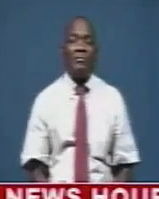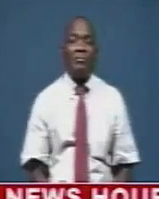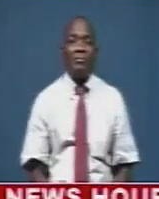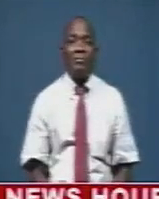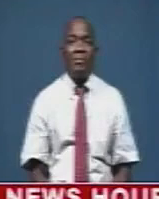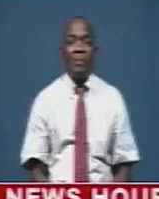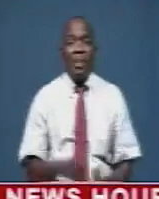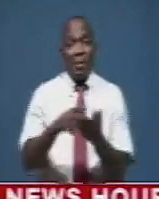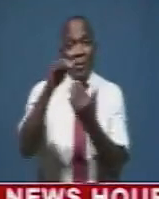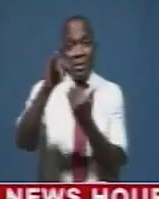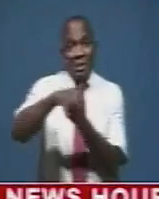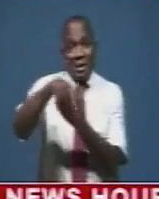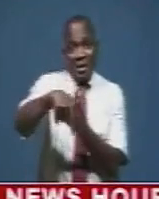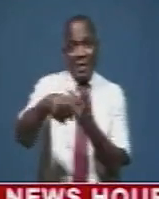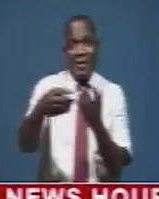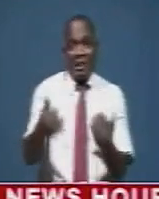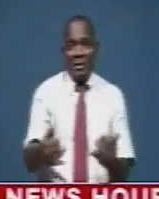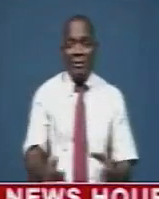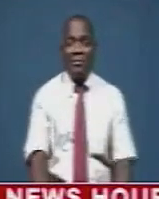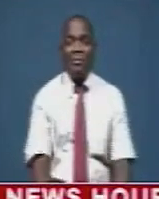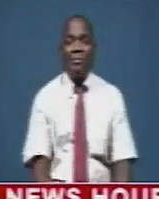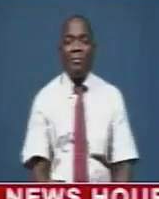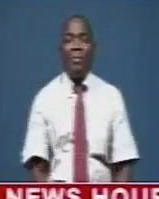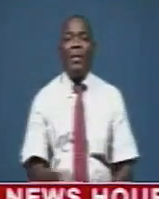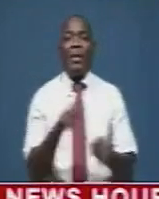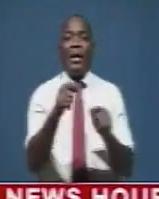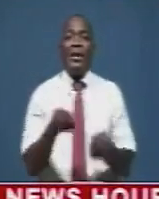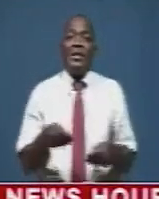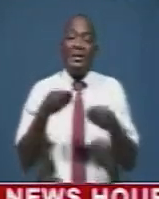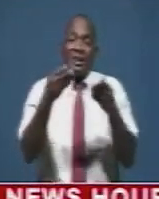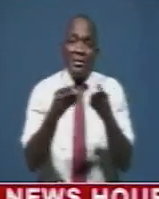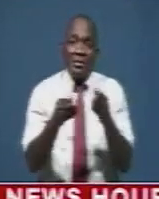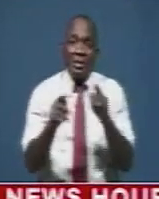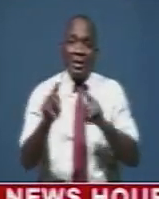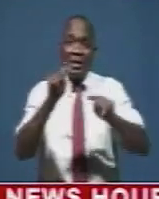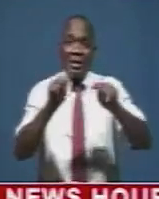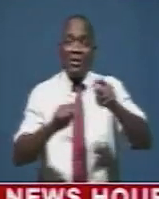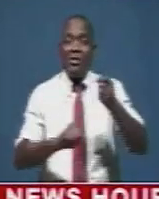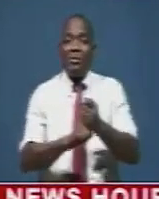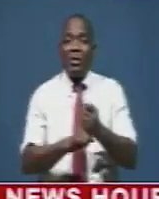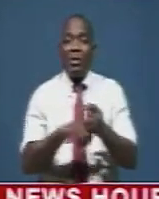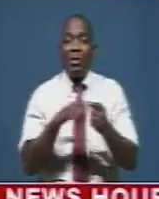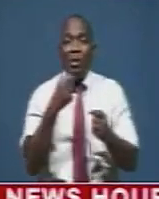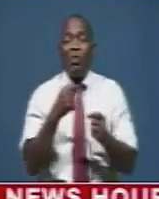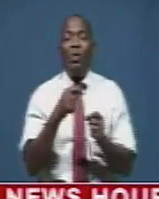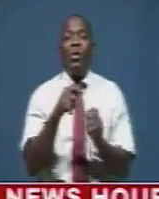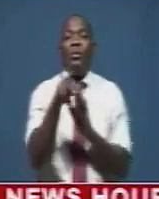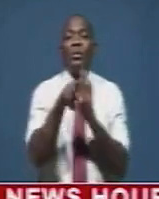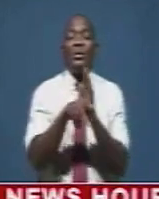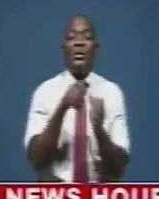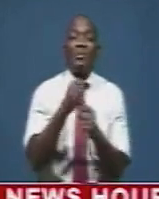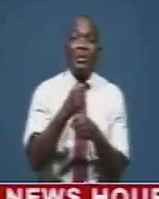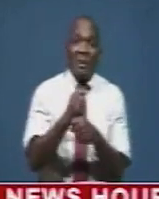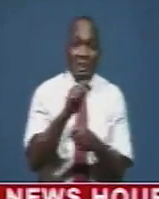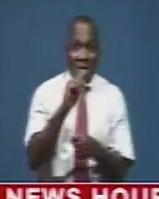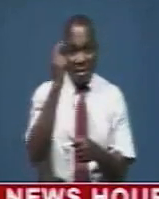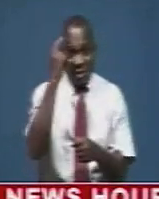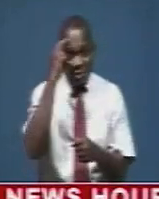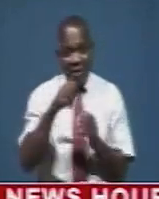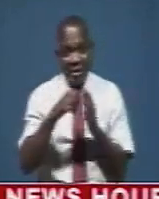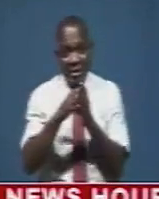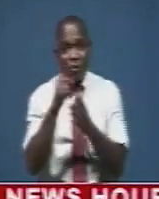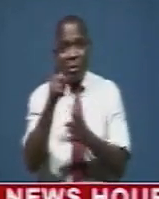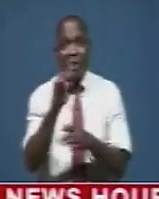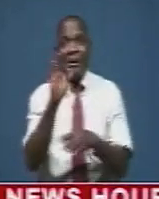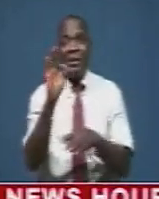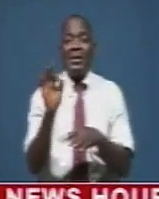The facilities of this center will provide technical support for policy initiatives of government such as One